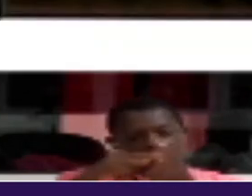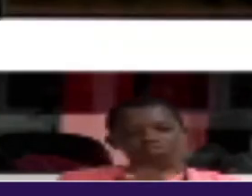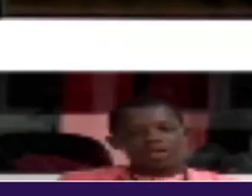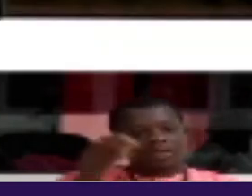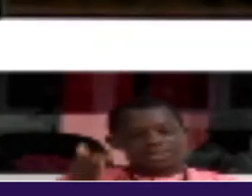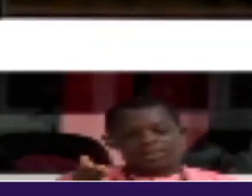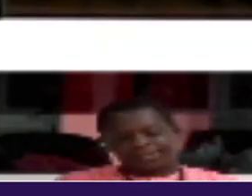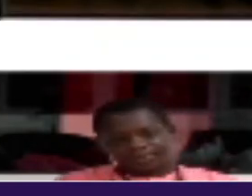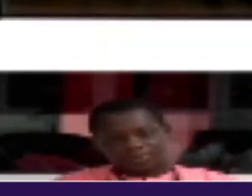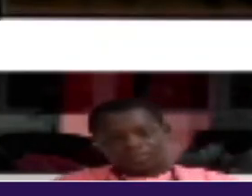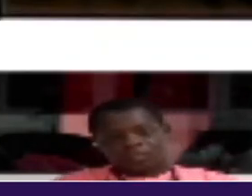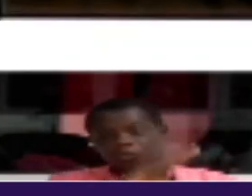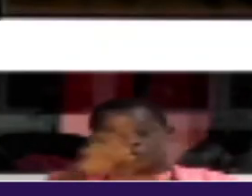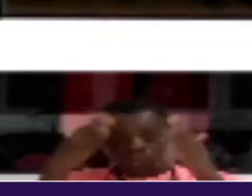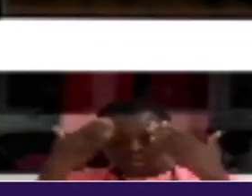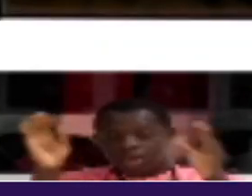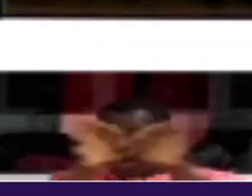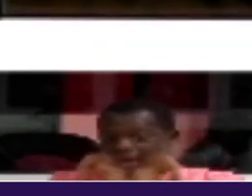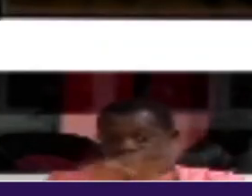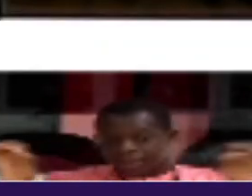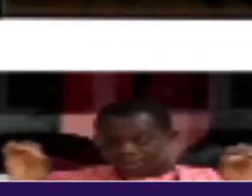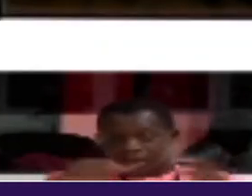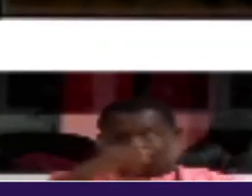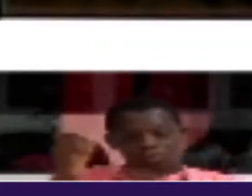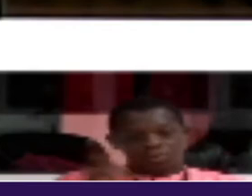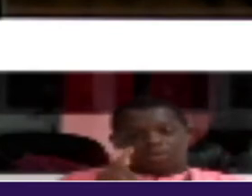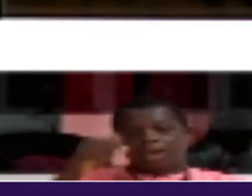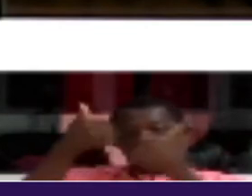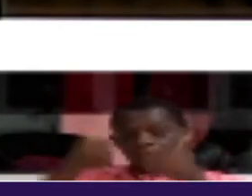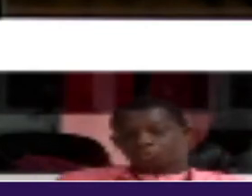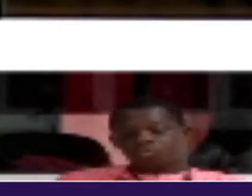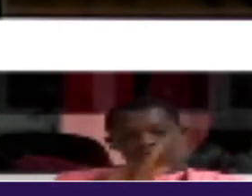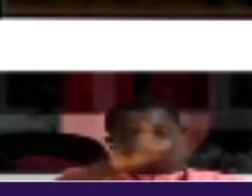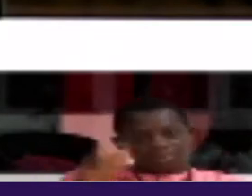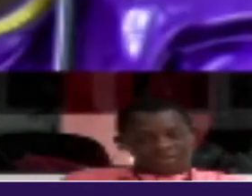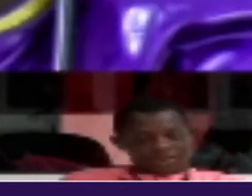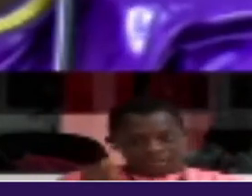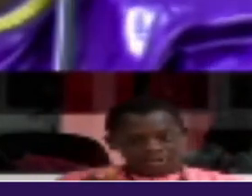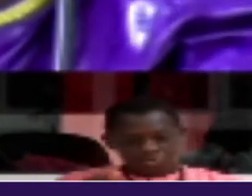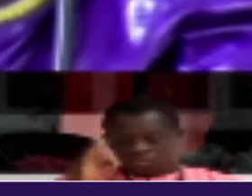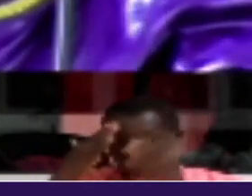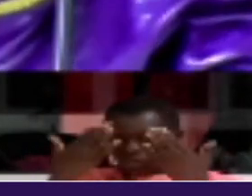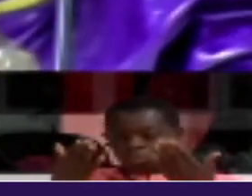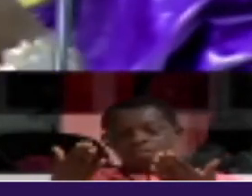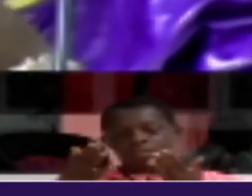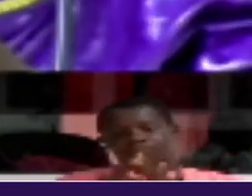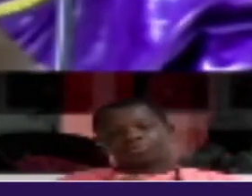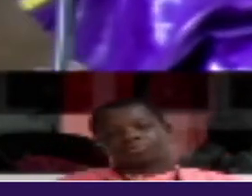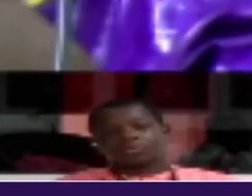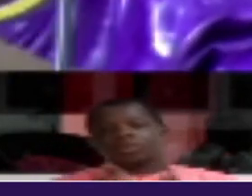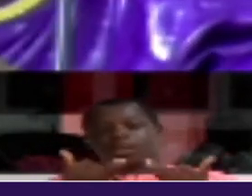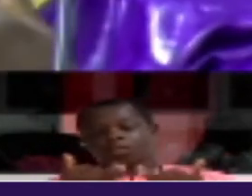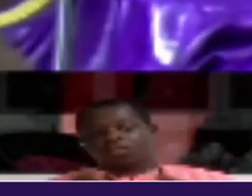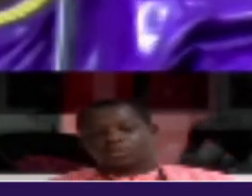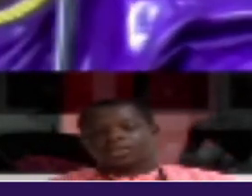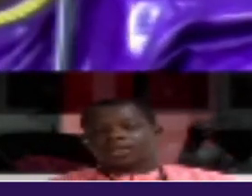You don't know anything? I don't know anything. About what happened to this person? What happened to him. Okay, let's take a few